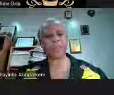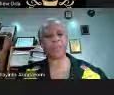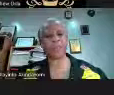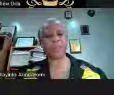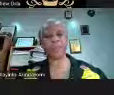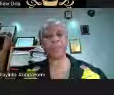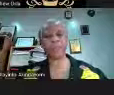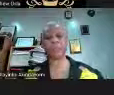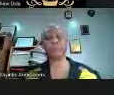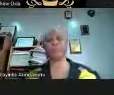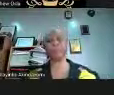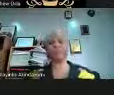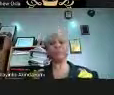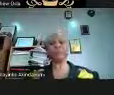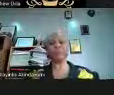it.